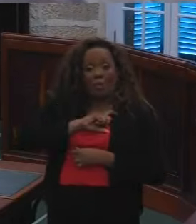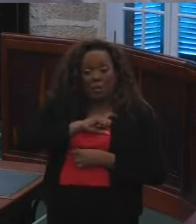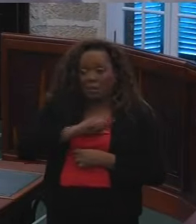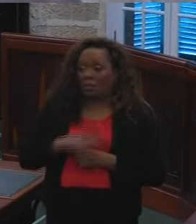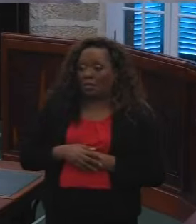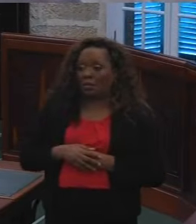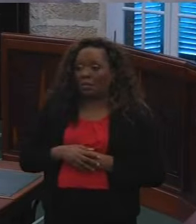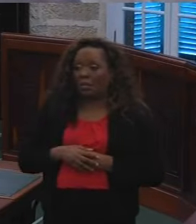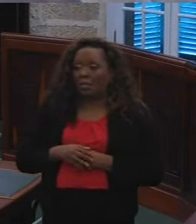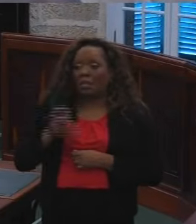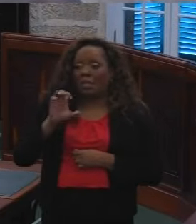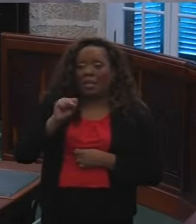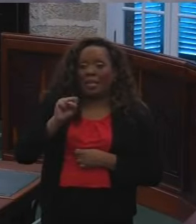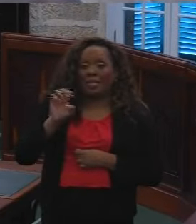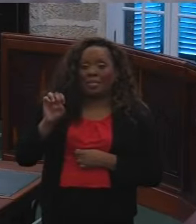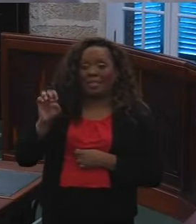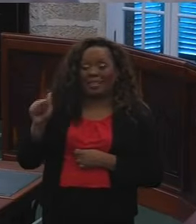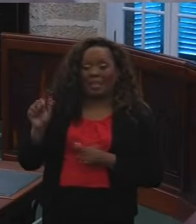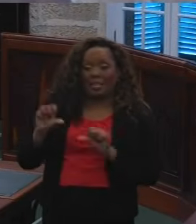the court.